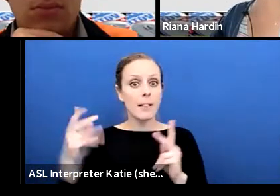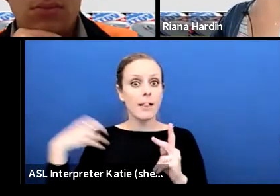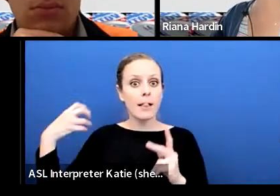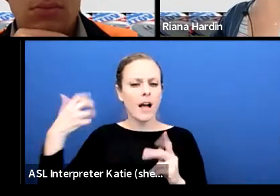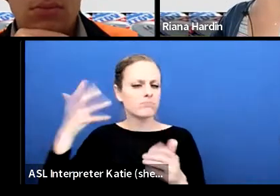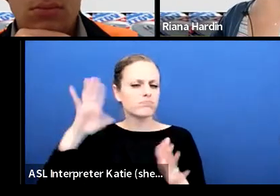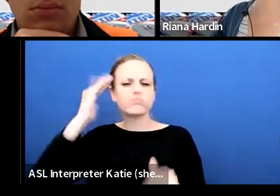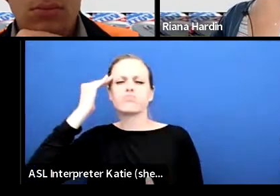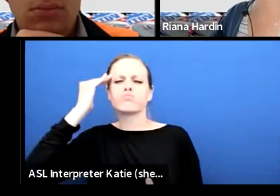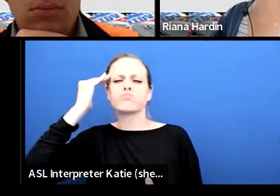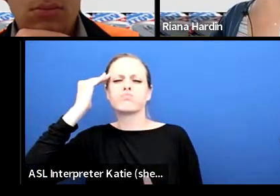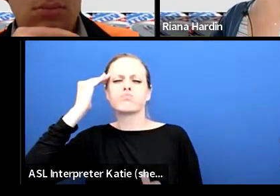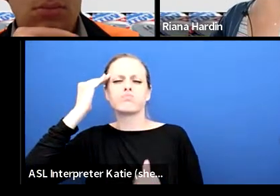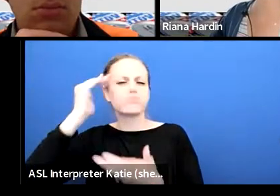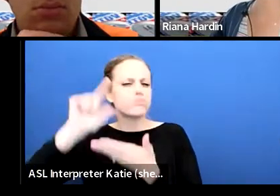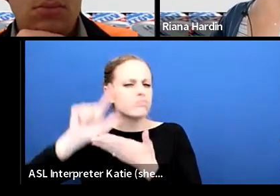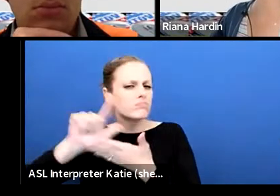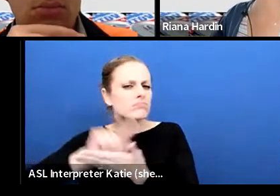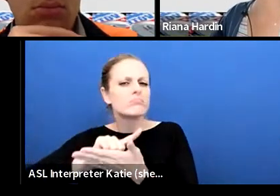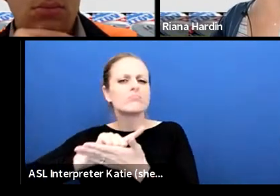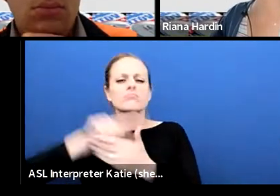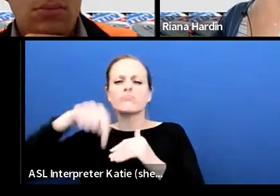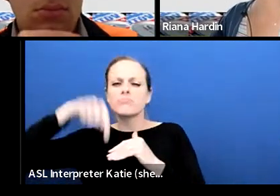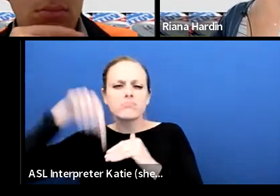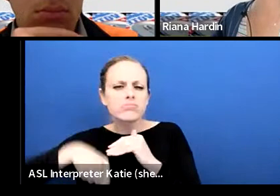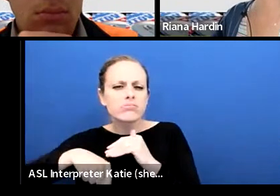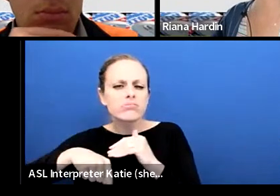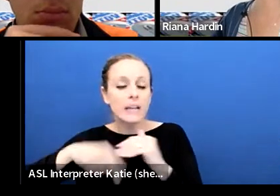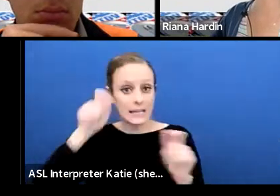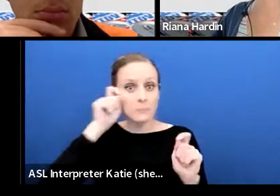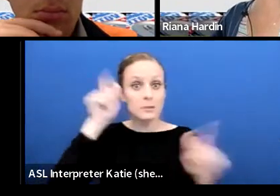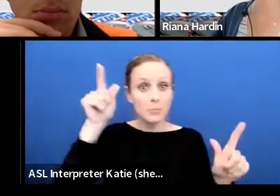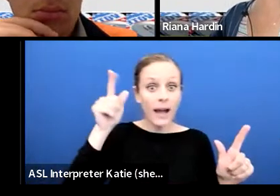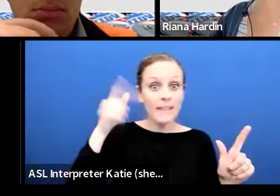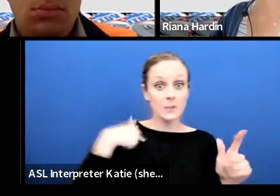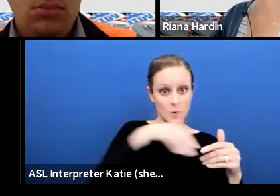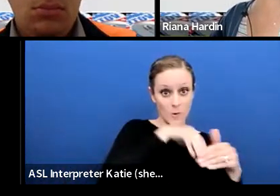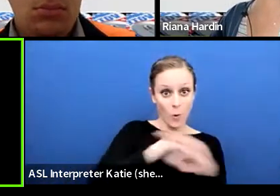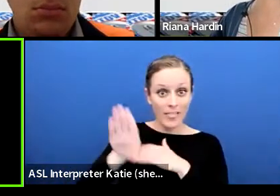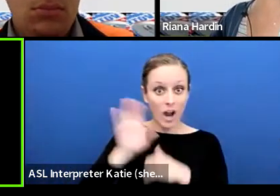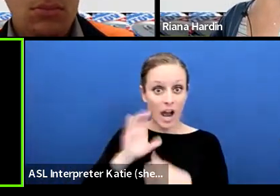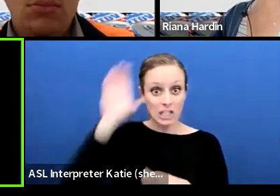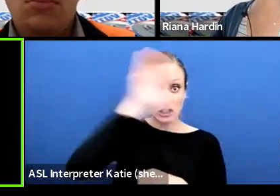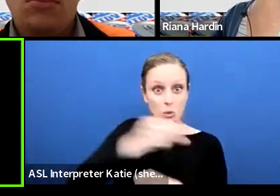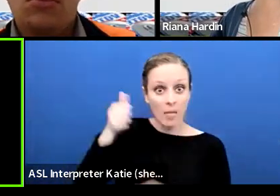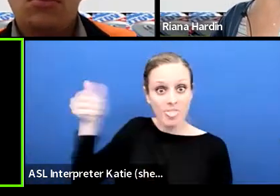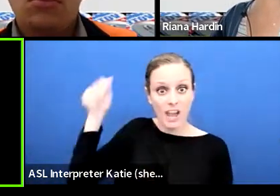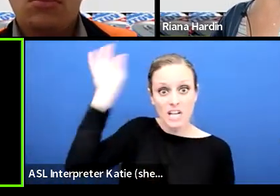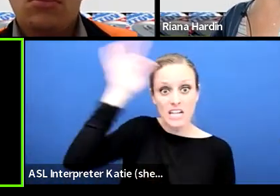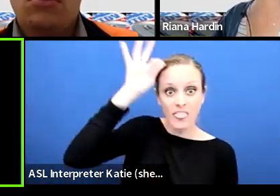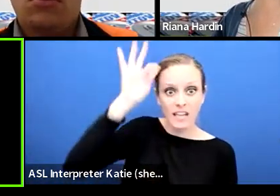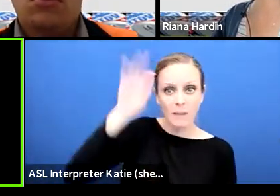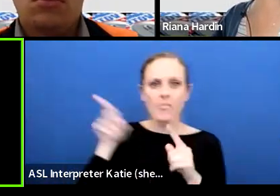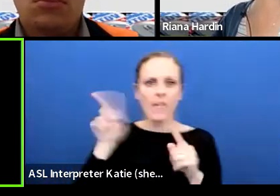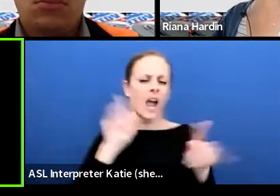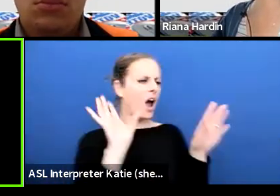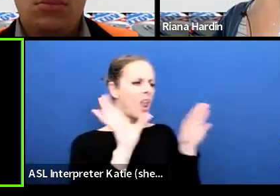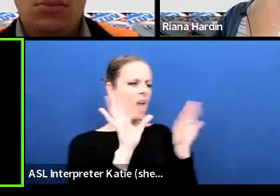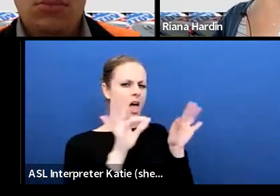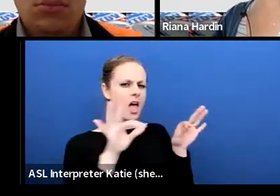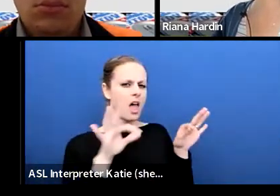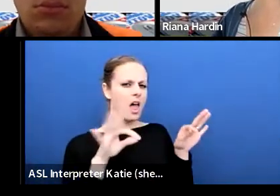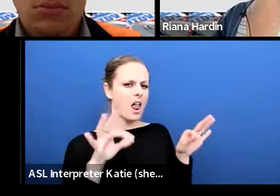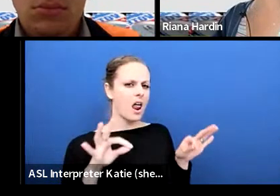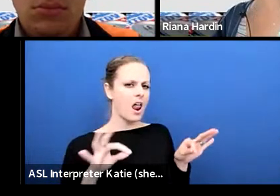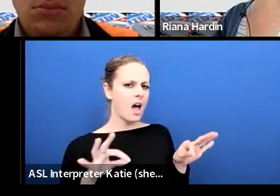it, and it's shocking when you go in there and you're assuming they know nothing, and then they roll off all the details of